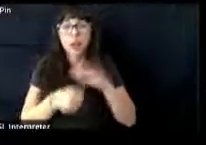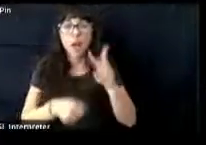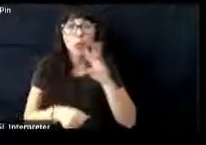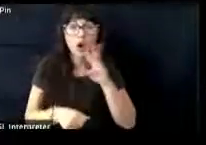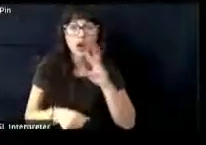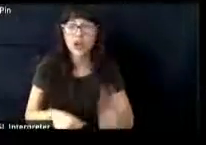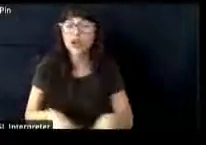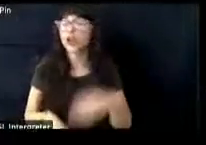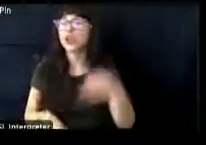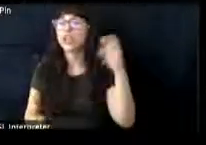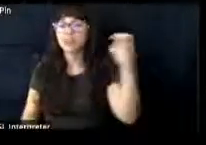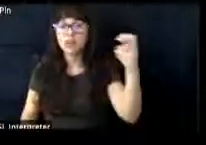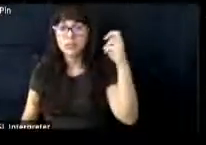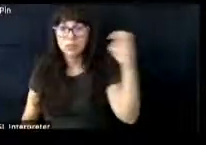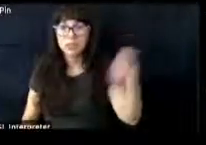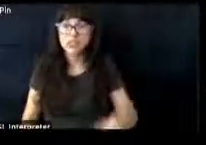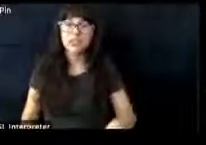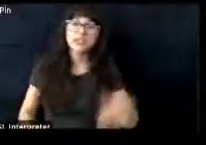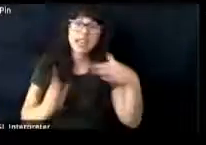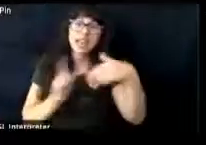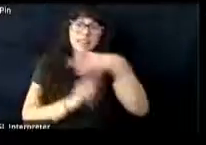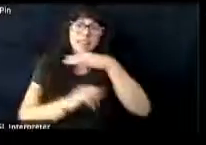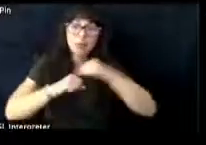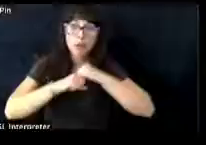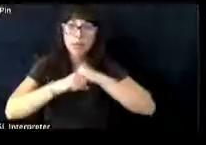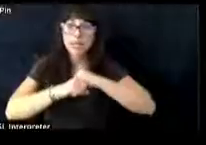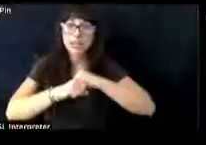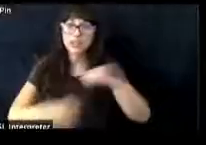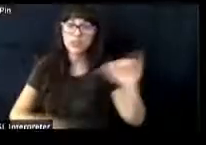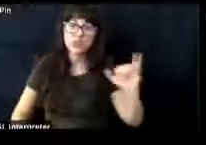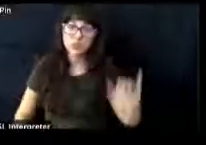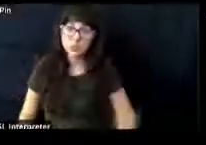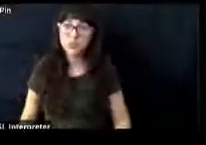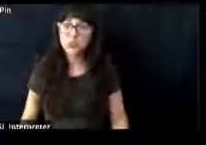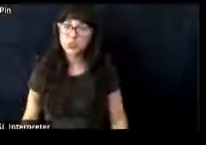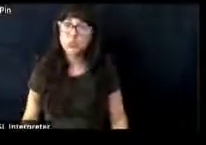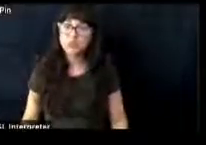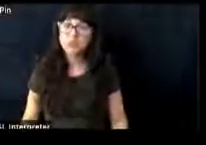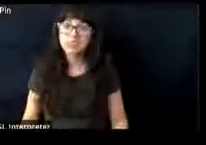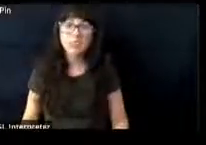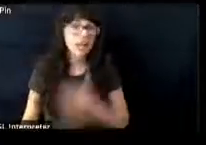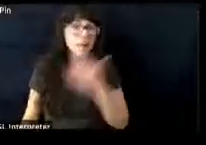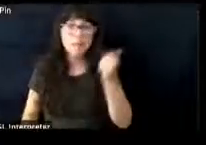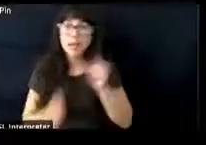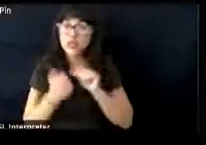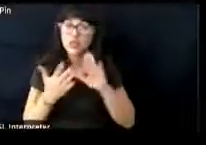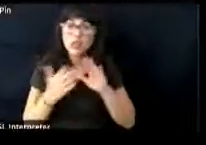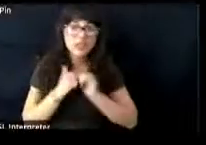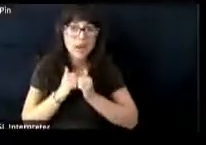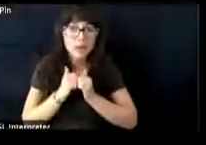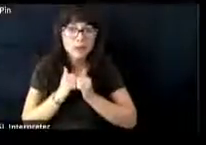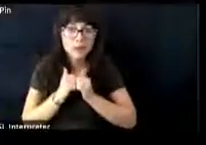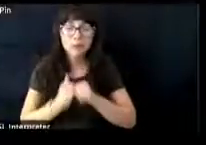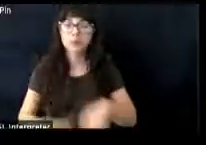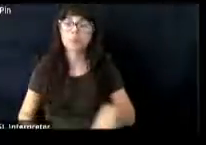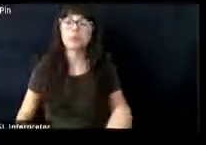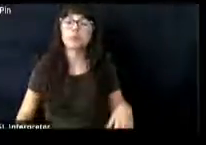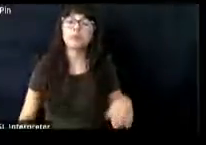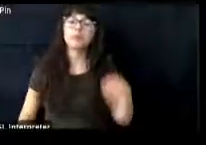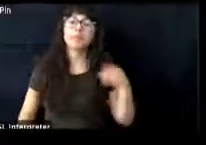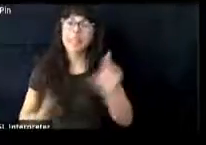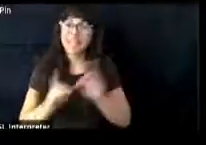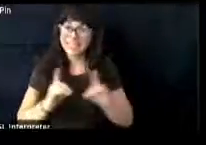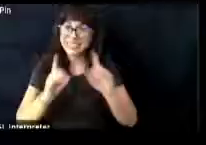issues, and environmental protection issues can be best addressed by districts